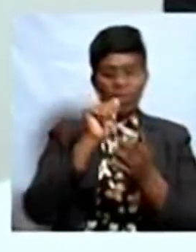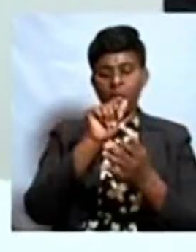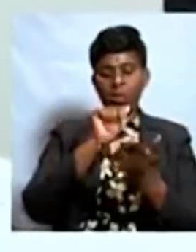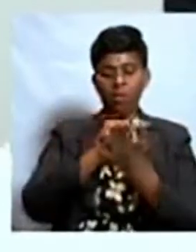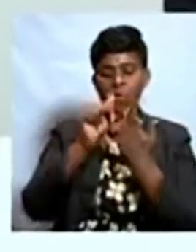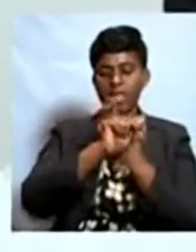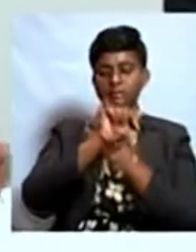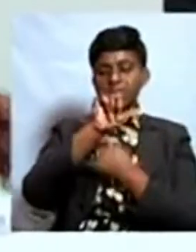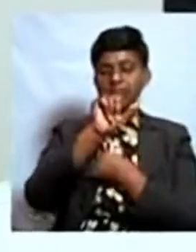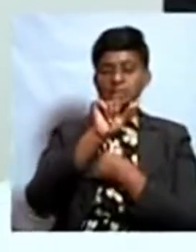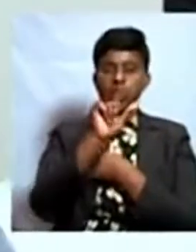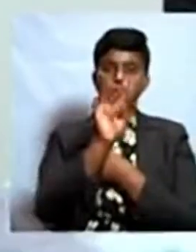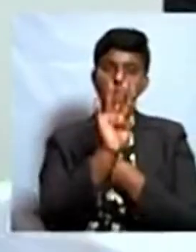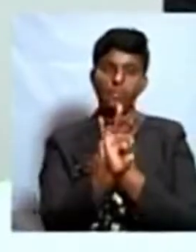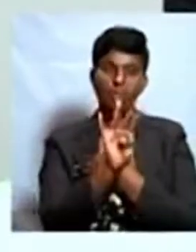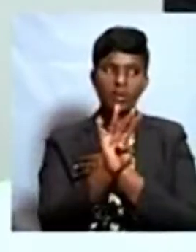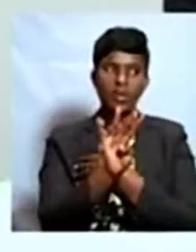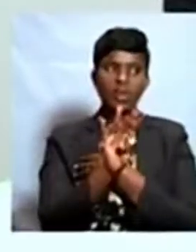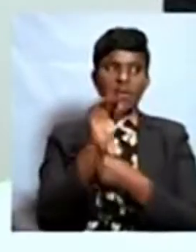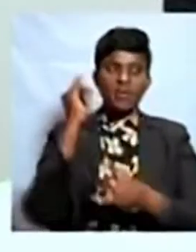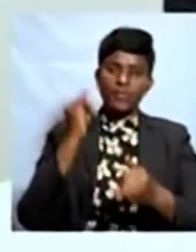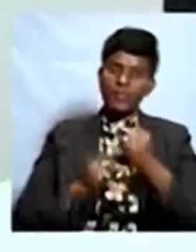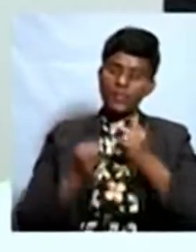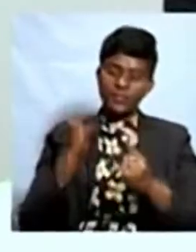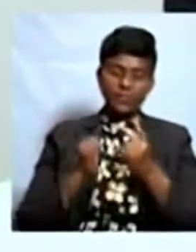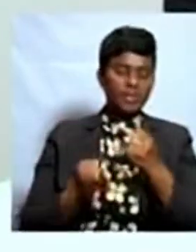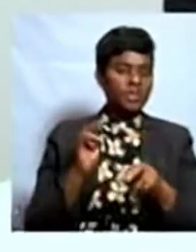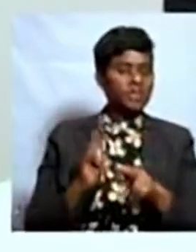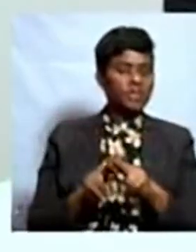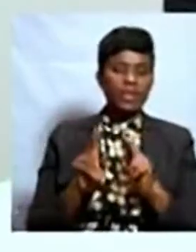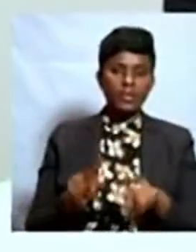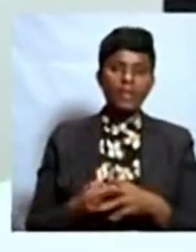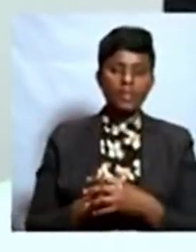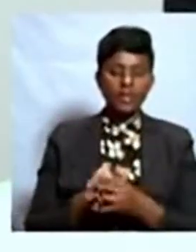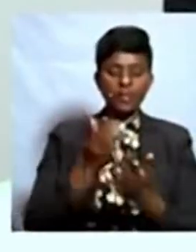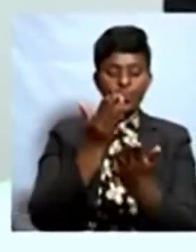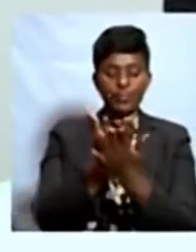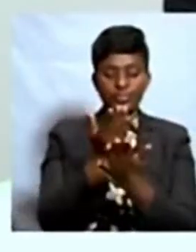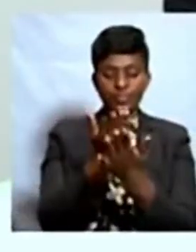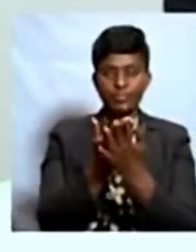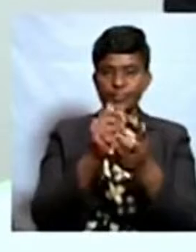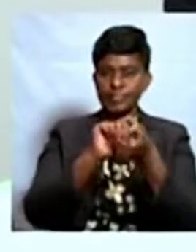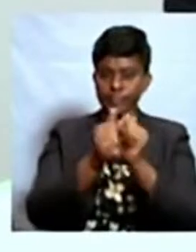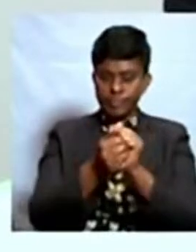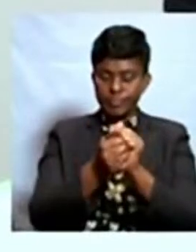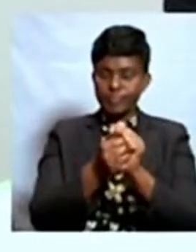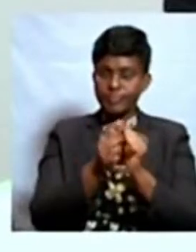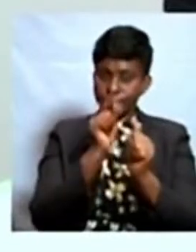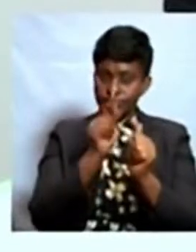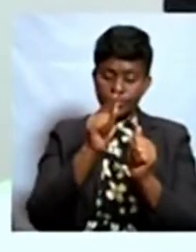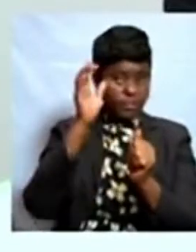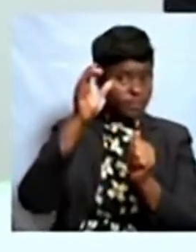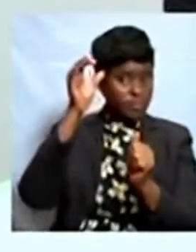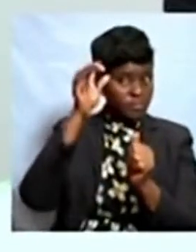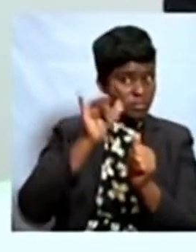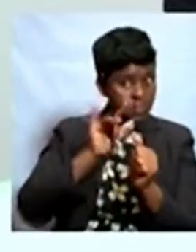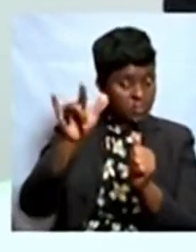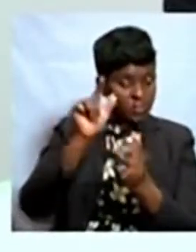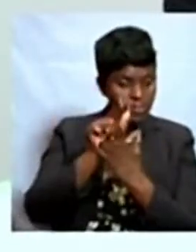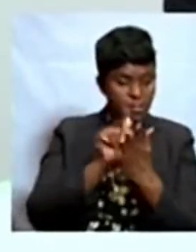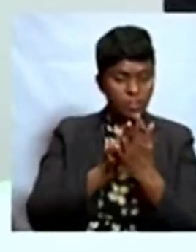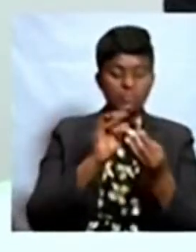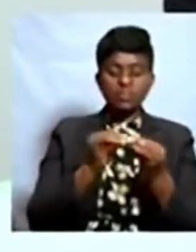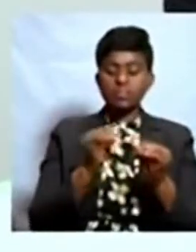2024. In conclusion, Chair, the proposed amendment to the Civil Aviation Act number